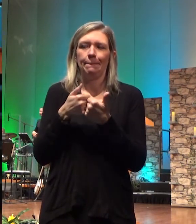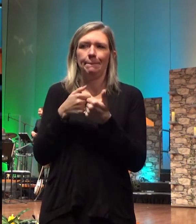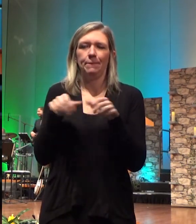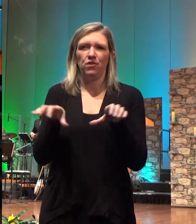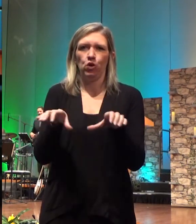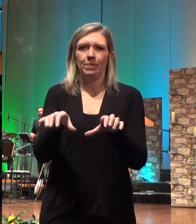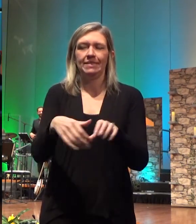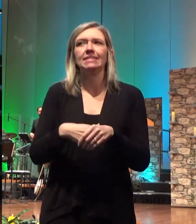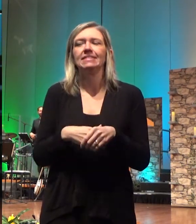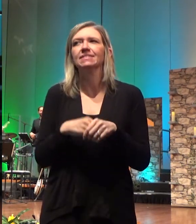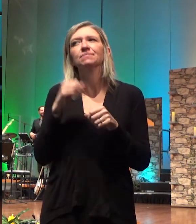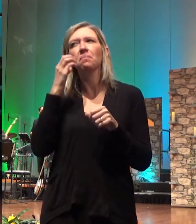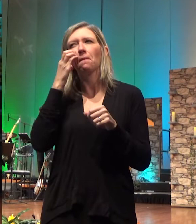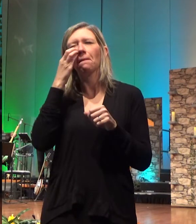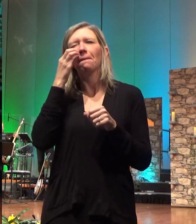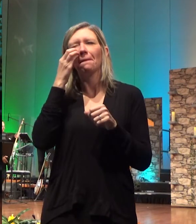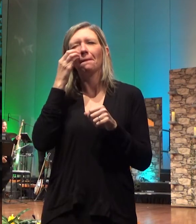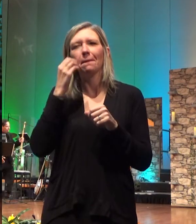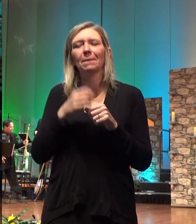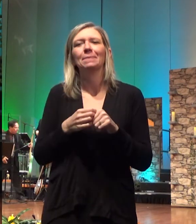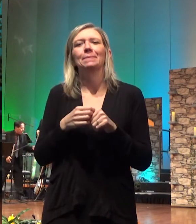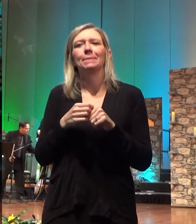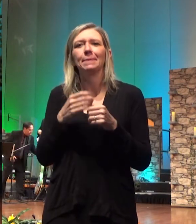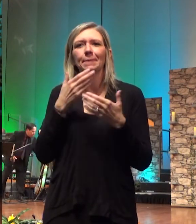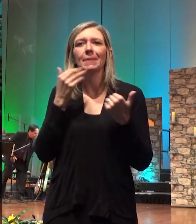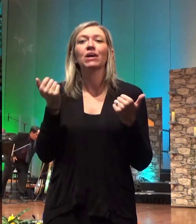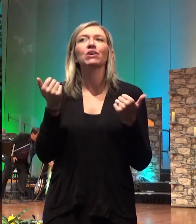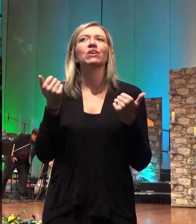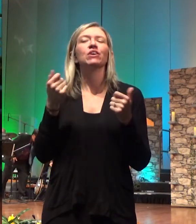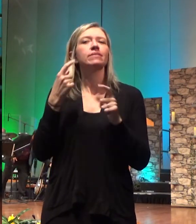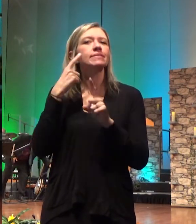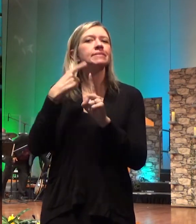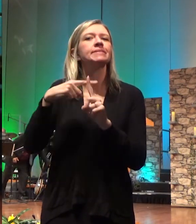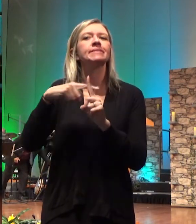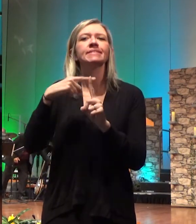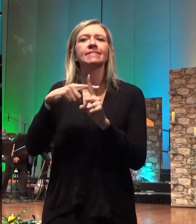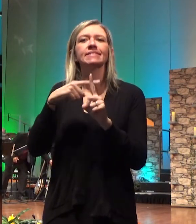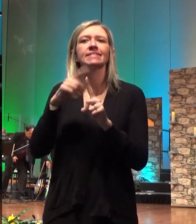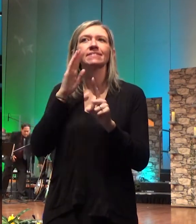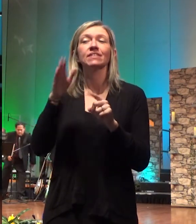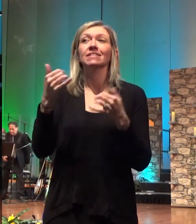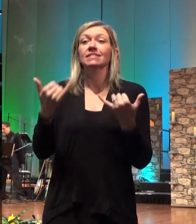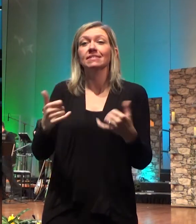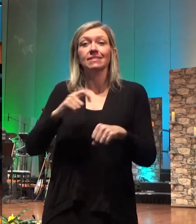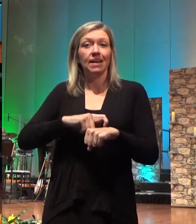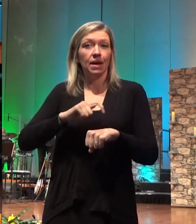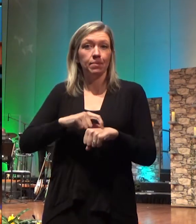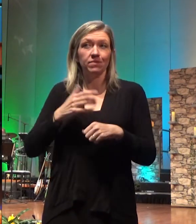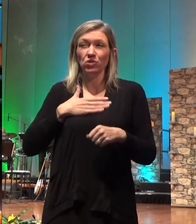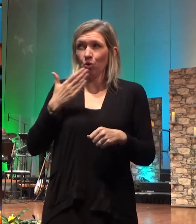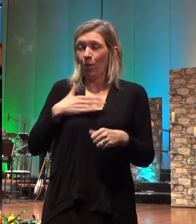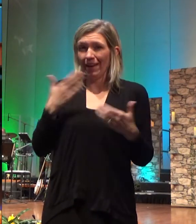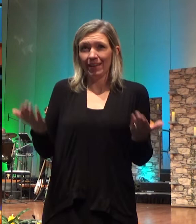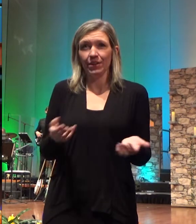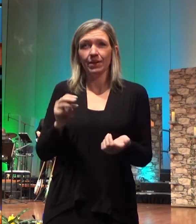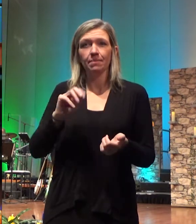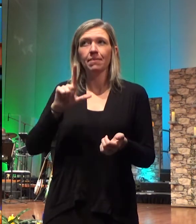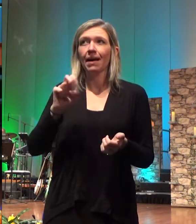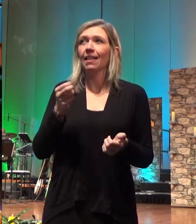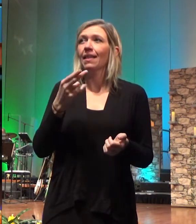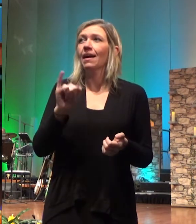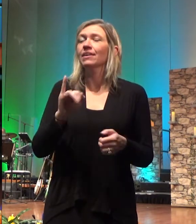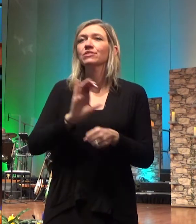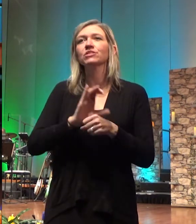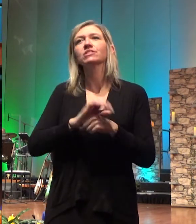performance. Yes, better things are ahead. It's a time of joy here at Mile High Church. It's a time